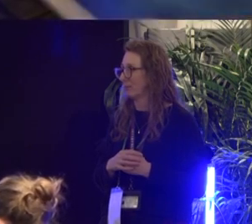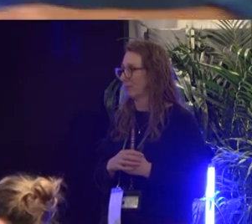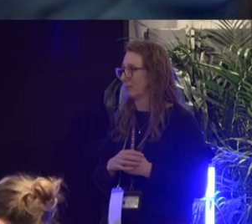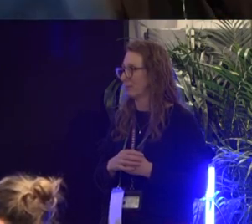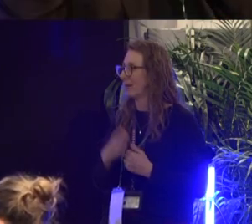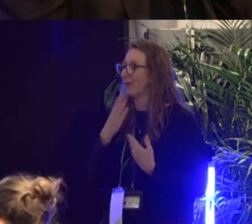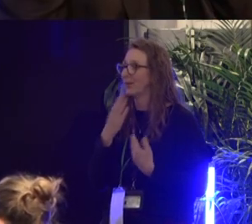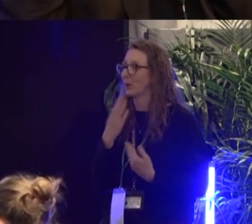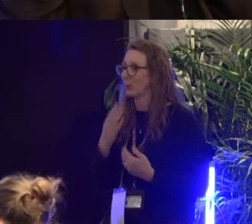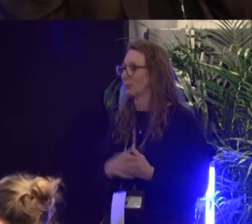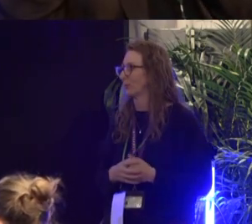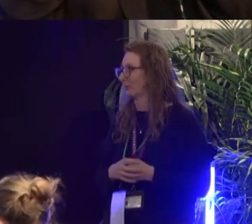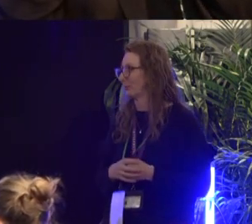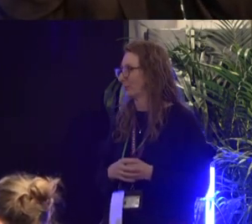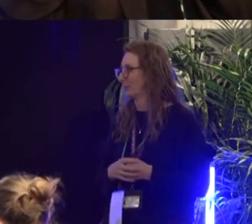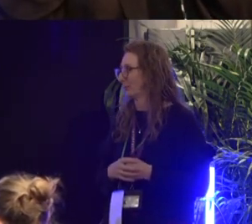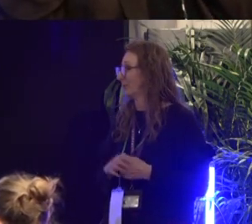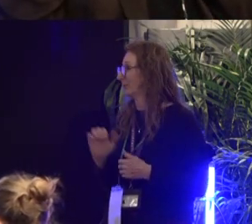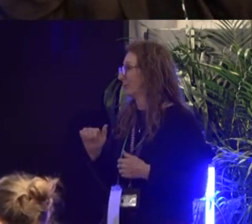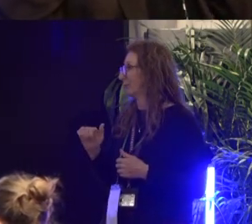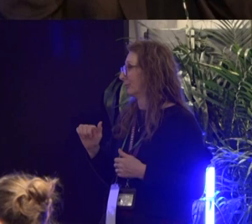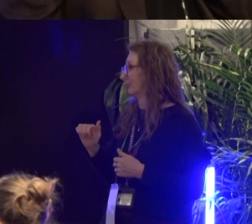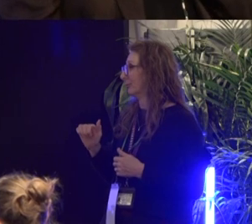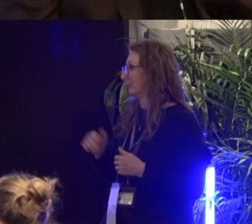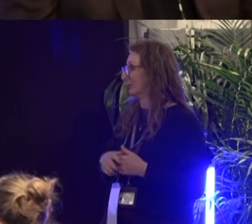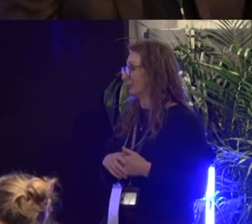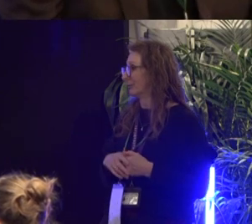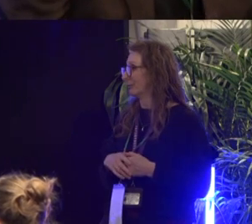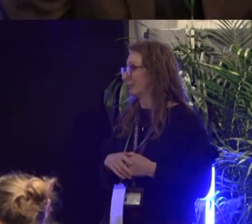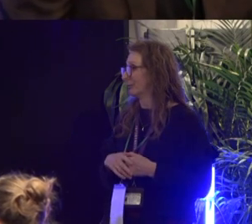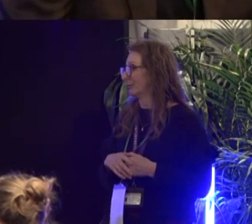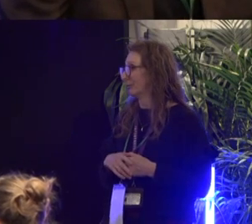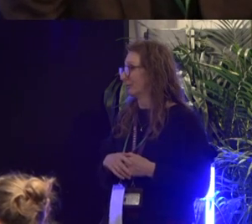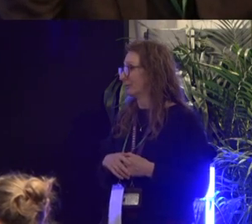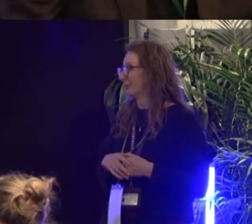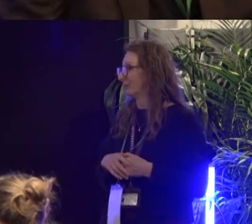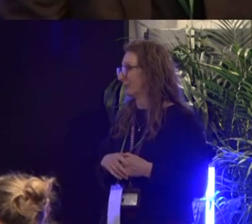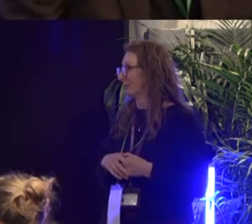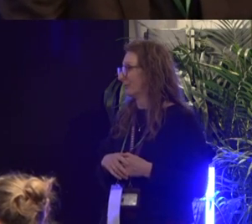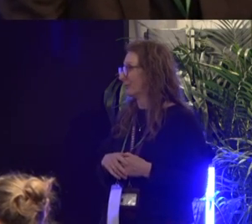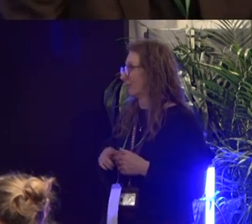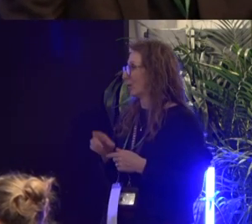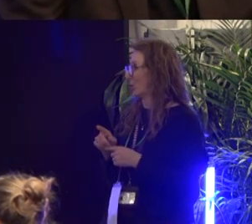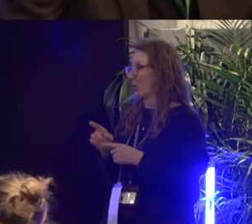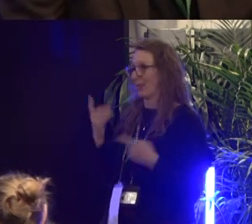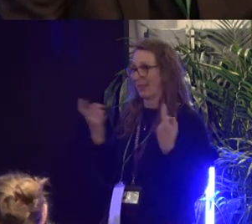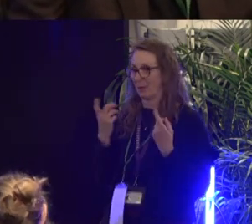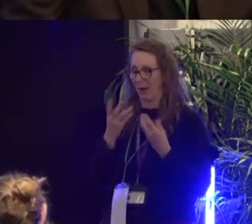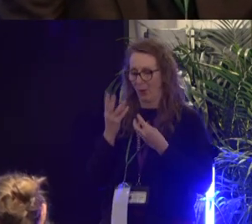Thank you. Yeah, man, like you lot got me thinking real long and hard about whatever creative thing I do.